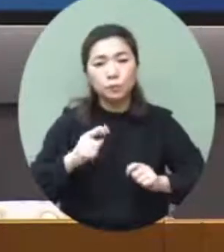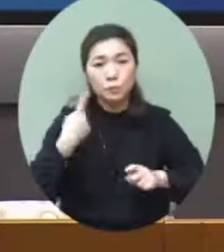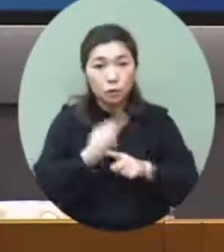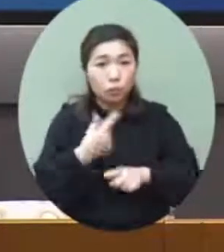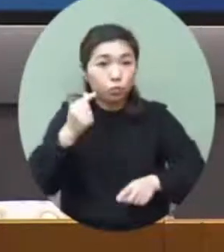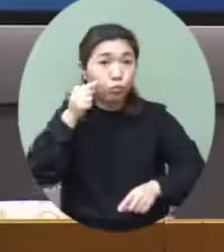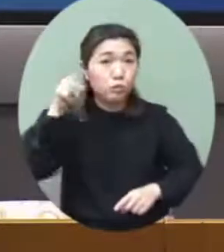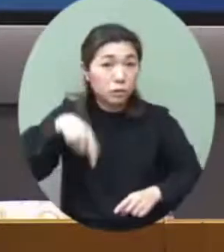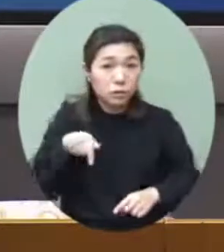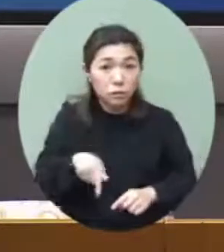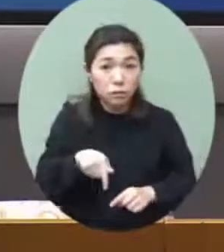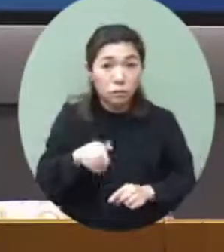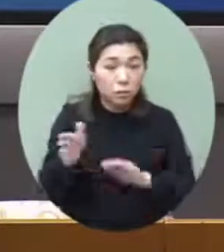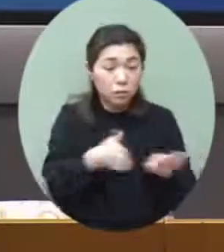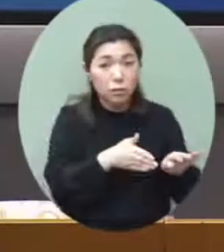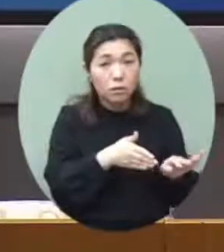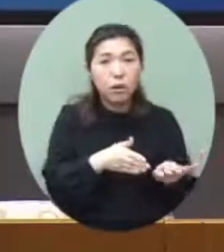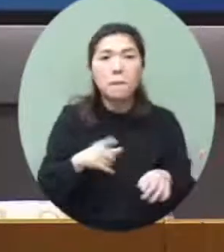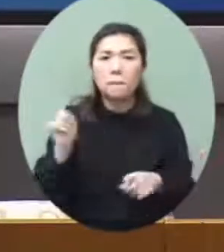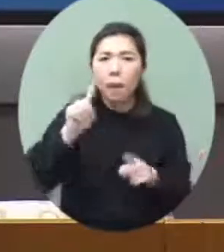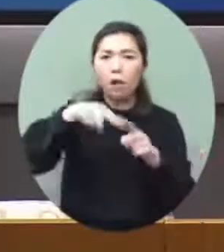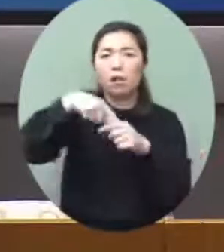cases.